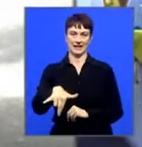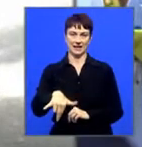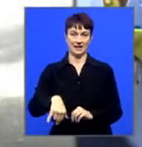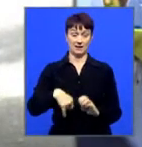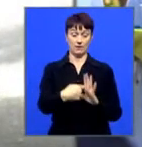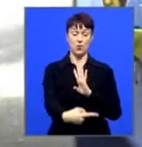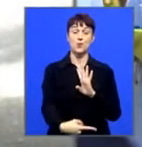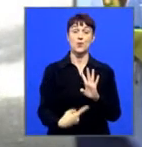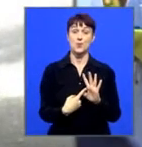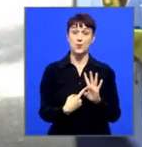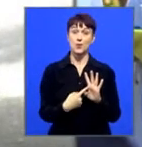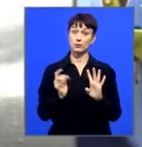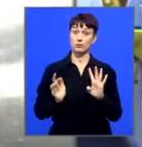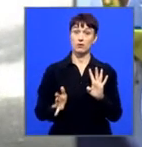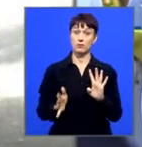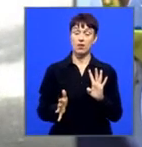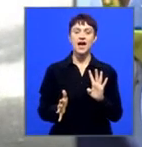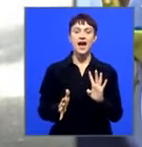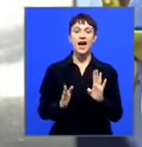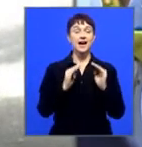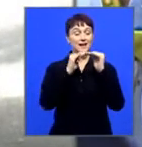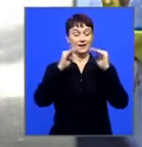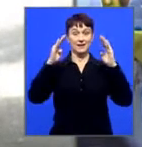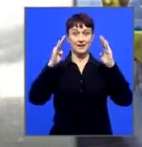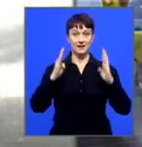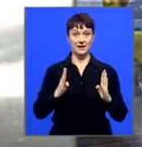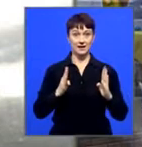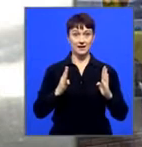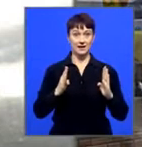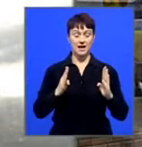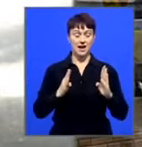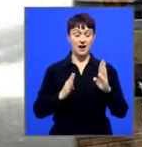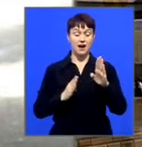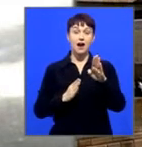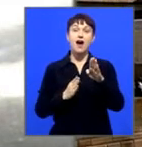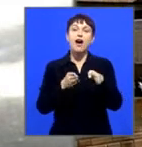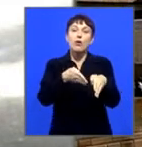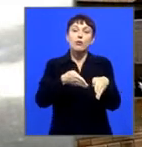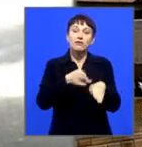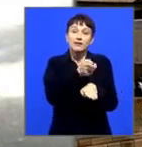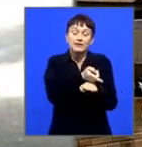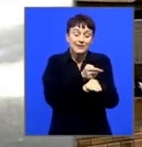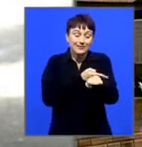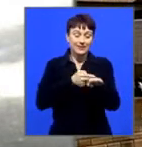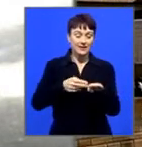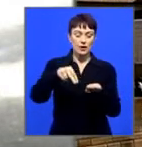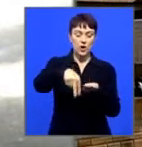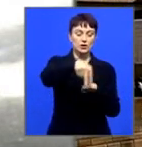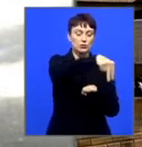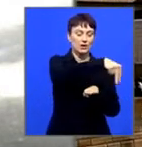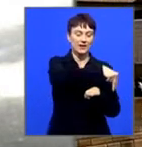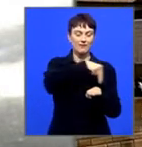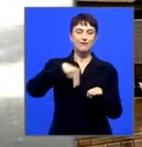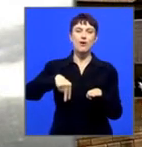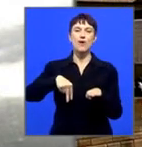those 4 members will take up their positions on the corners of the coffin, and they will stand there for the whole time, duration